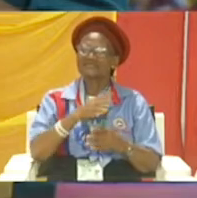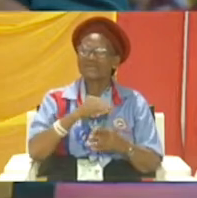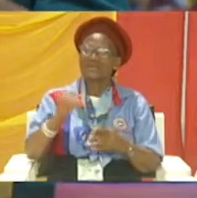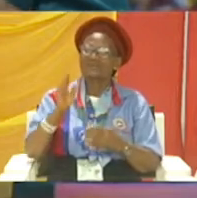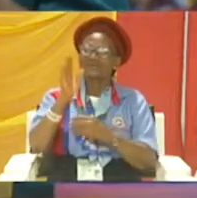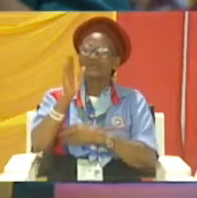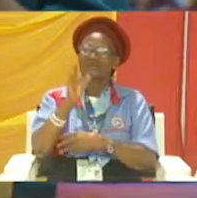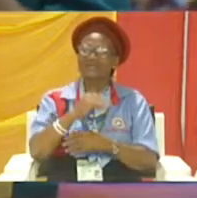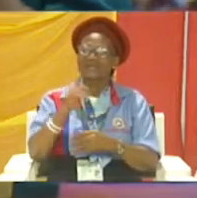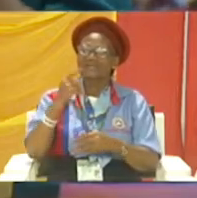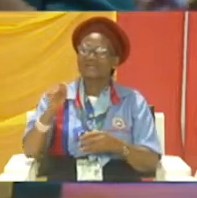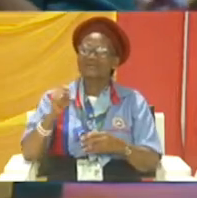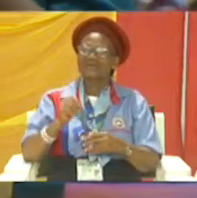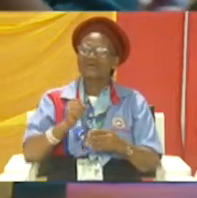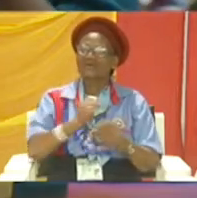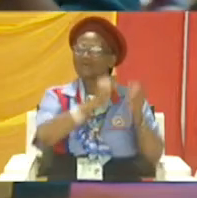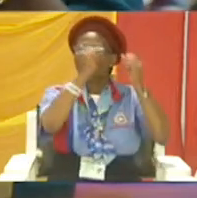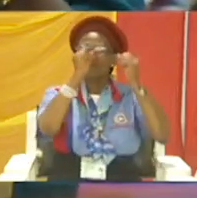will surprise you